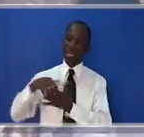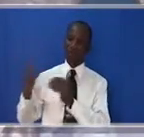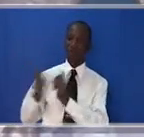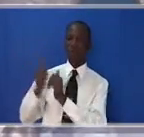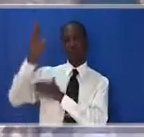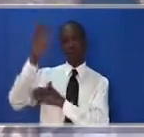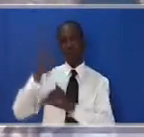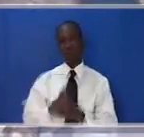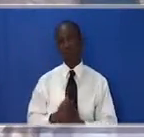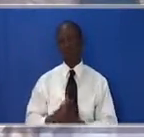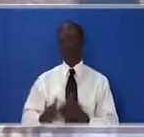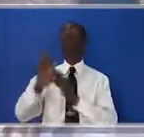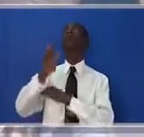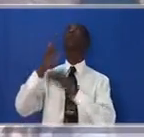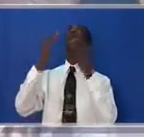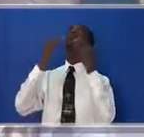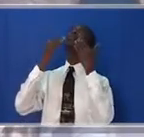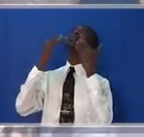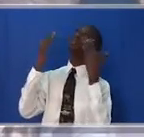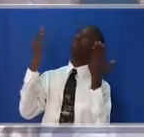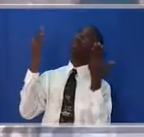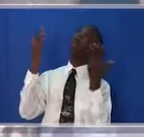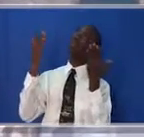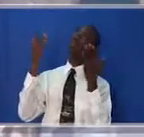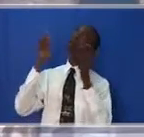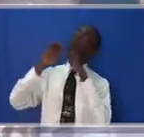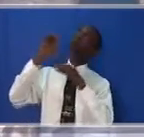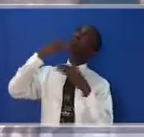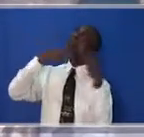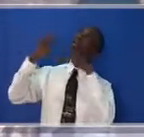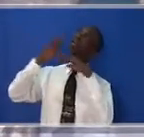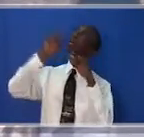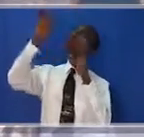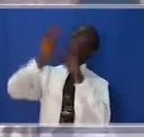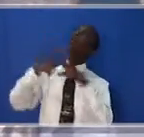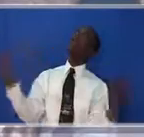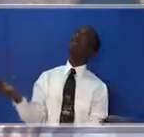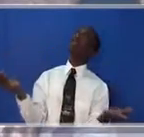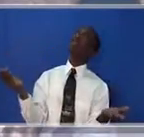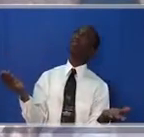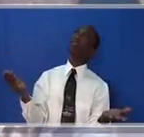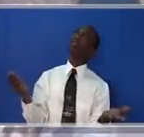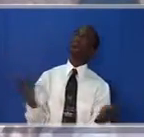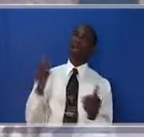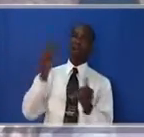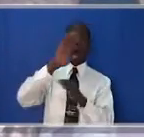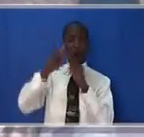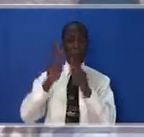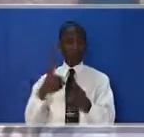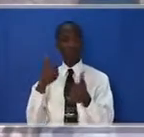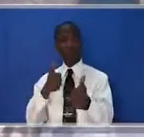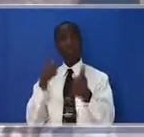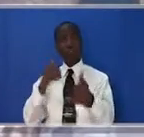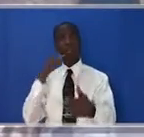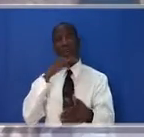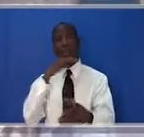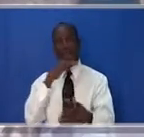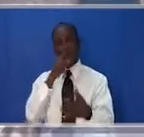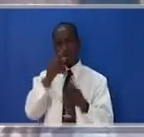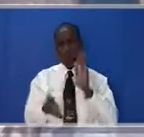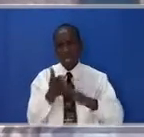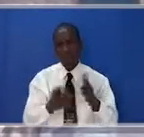yankopon na se enka odin na wa udi nimpa oti se echi no ye ntabu gya ne ji wo kra